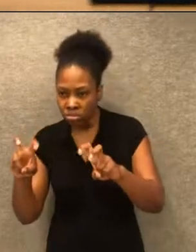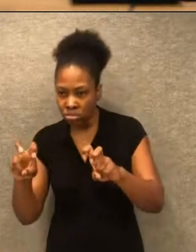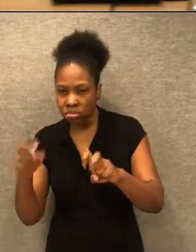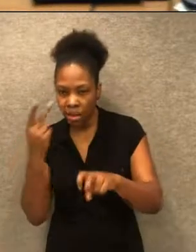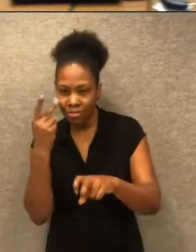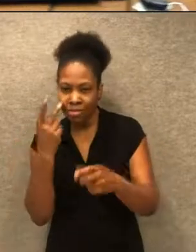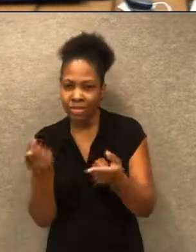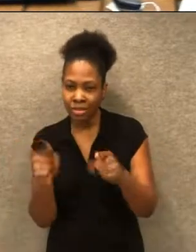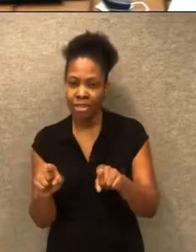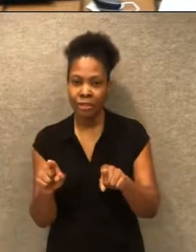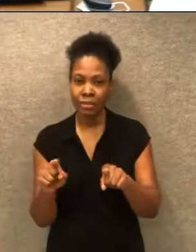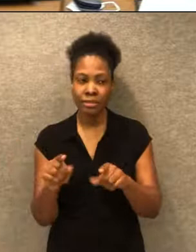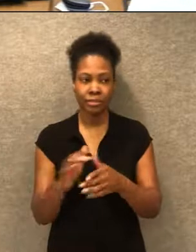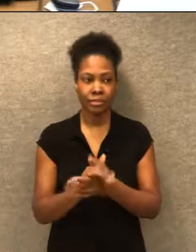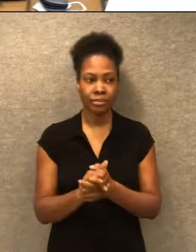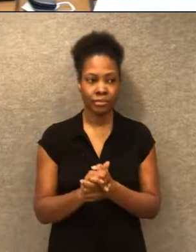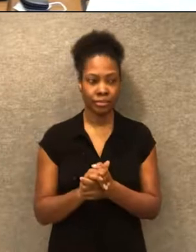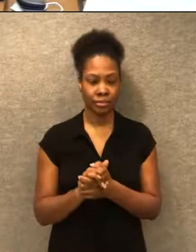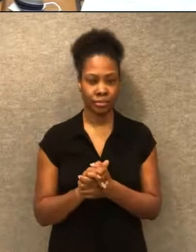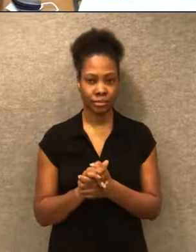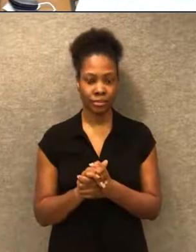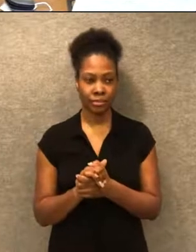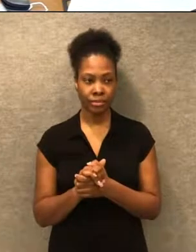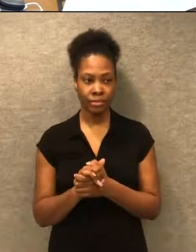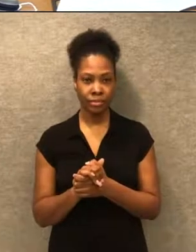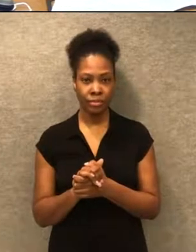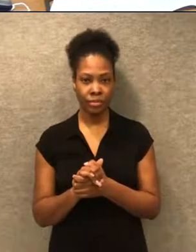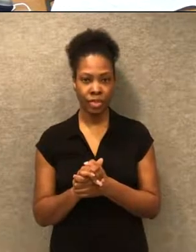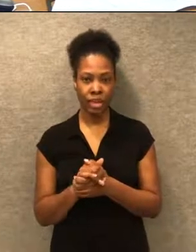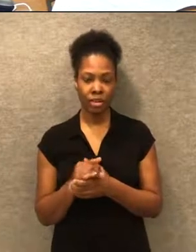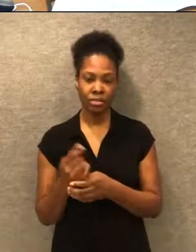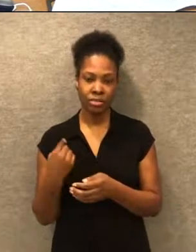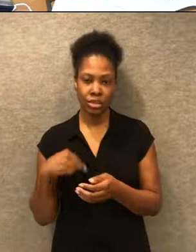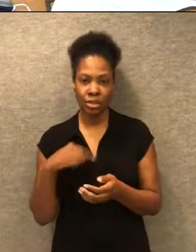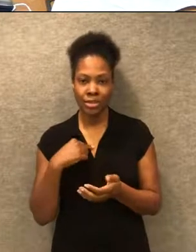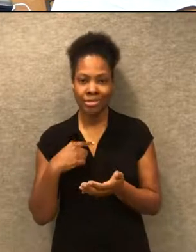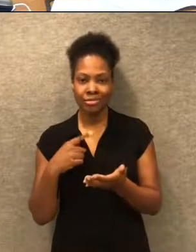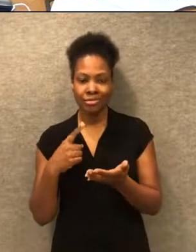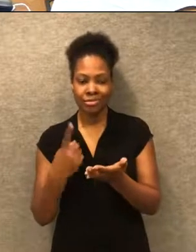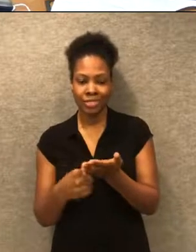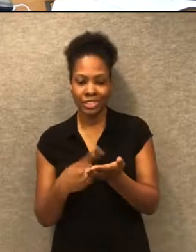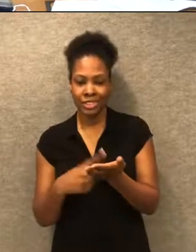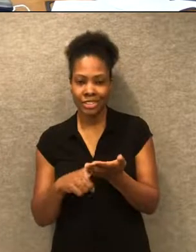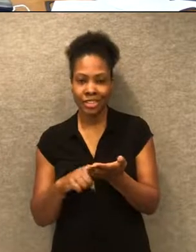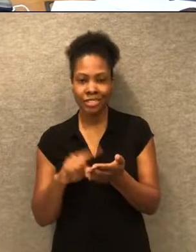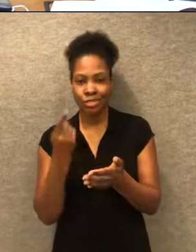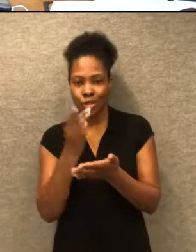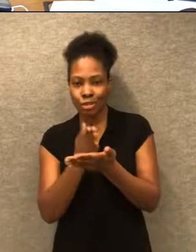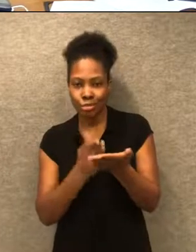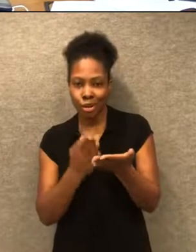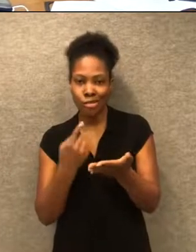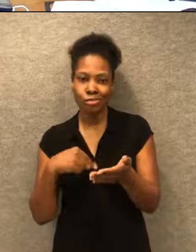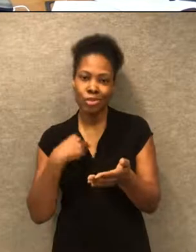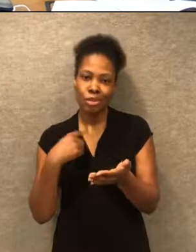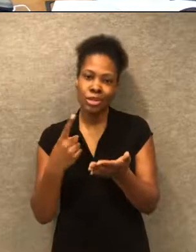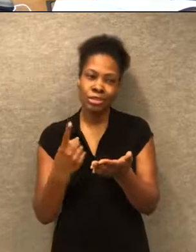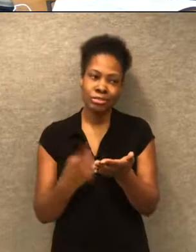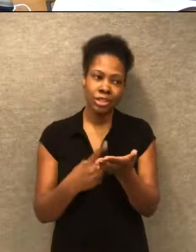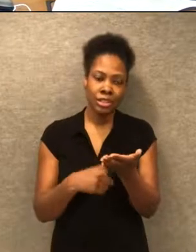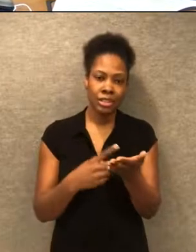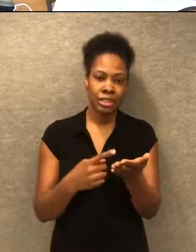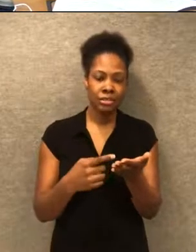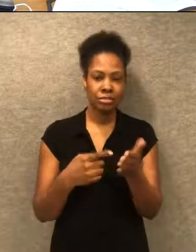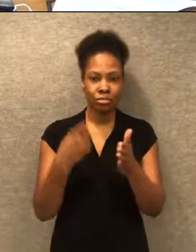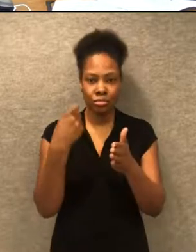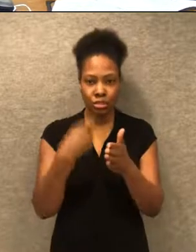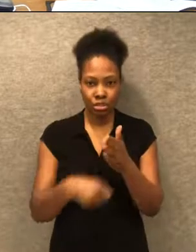long talk early in phase one of this COVID-19, where we talked about price gouging,